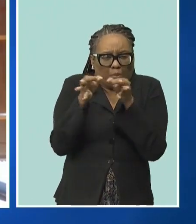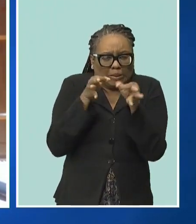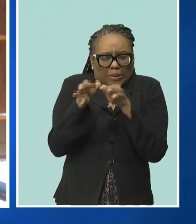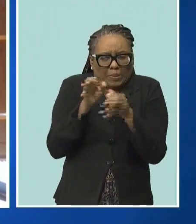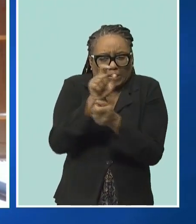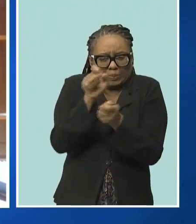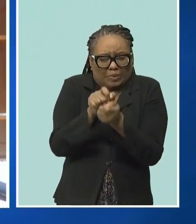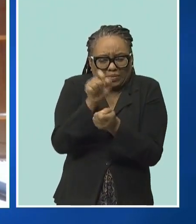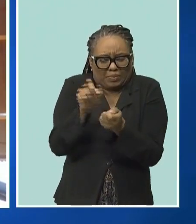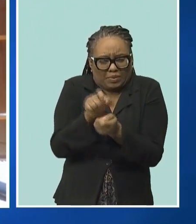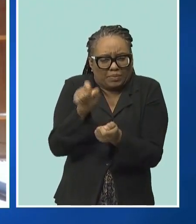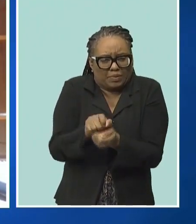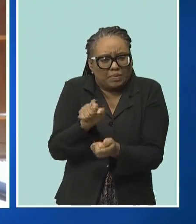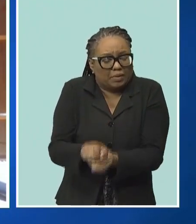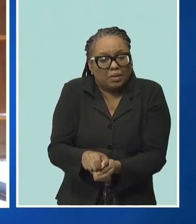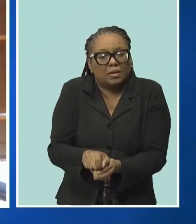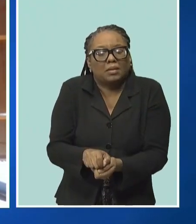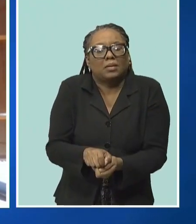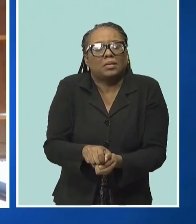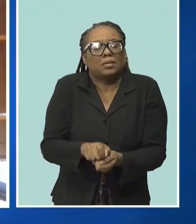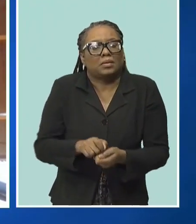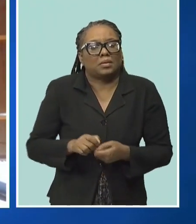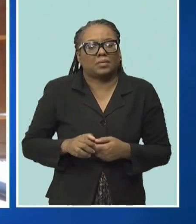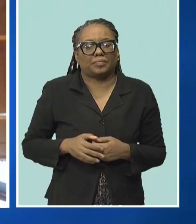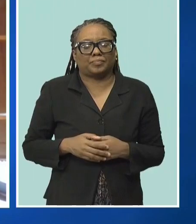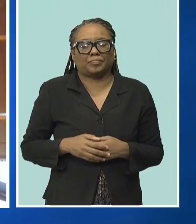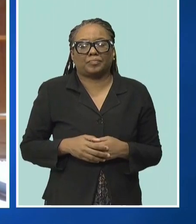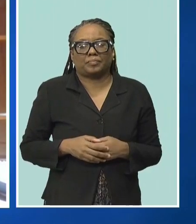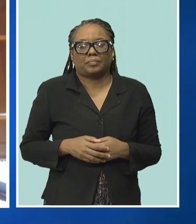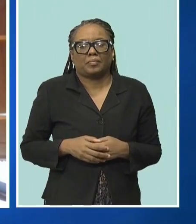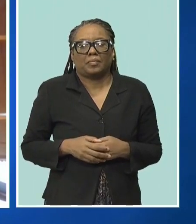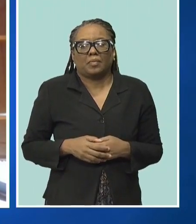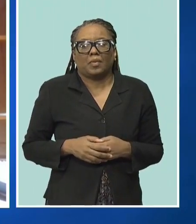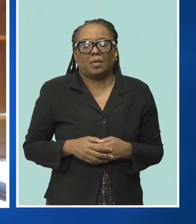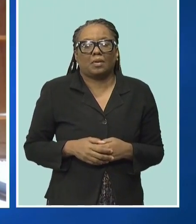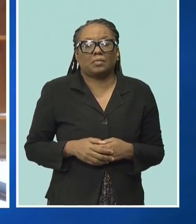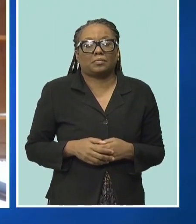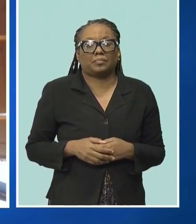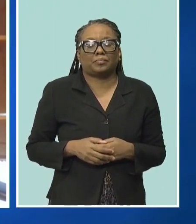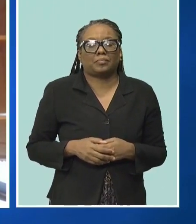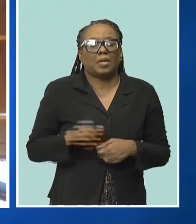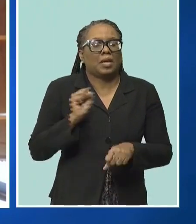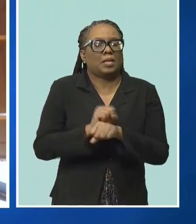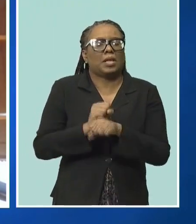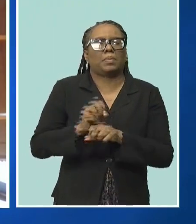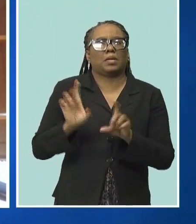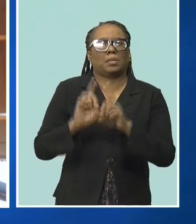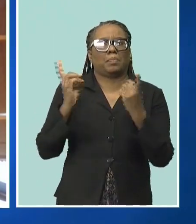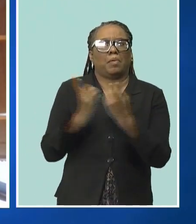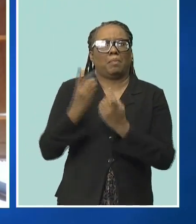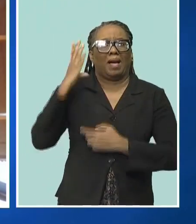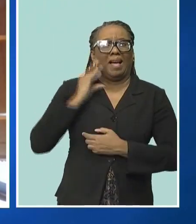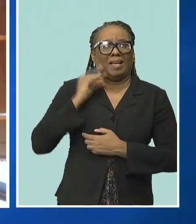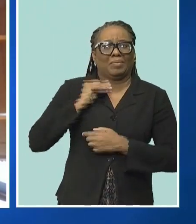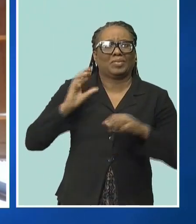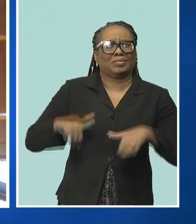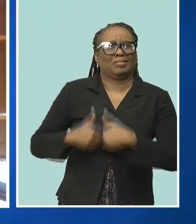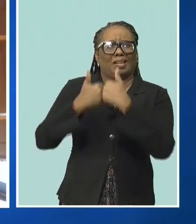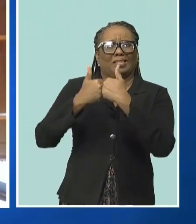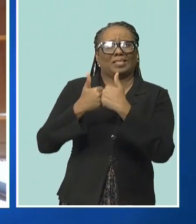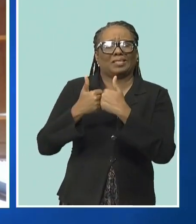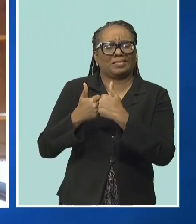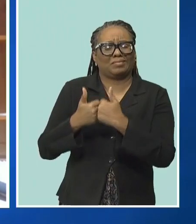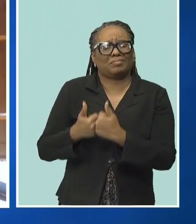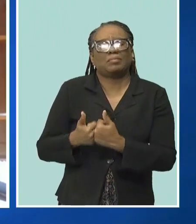because beside the challenges that would have come to the Labor Department's attention, there's been a lot